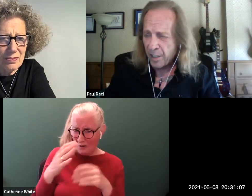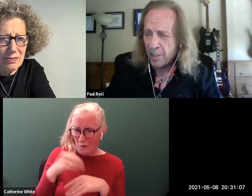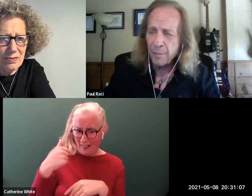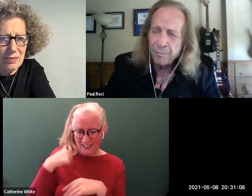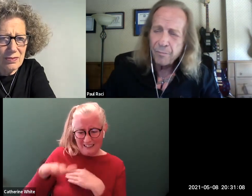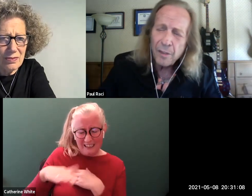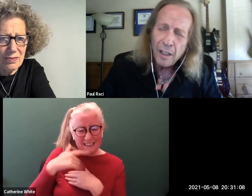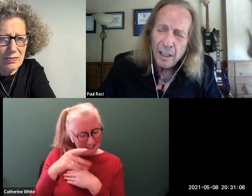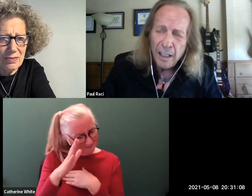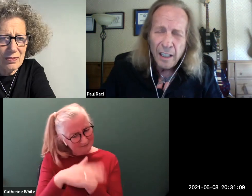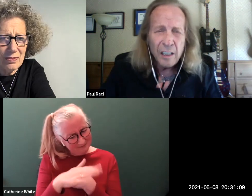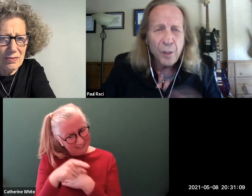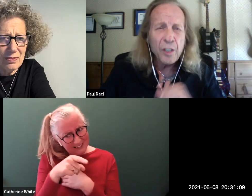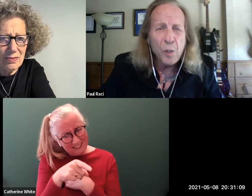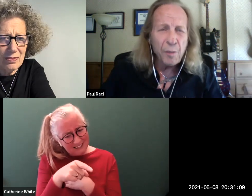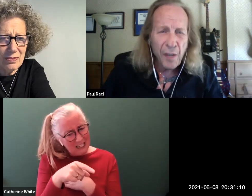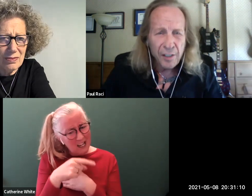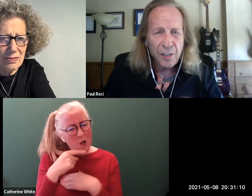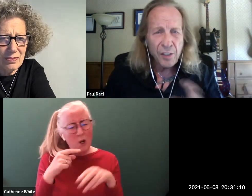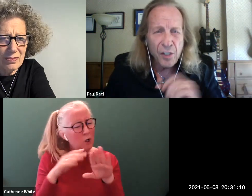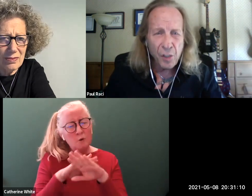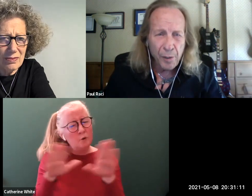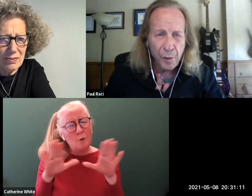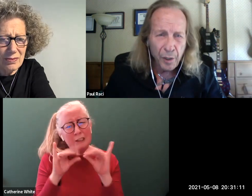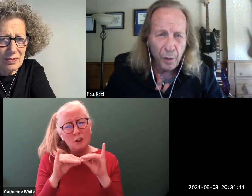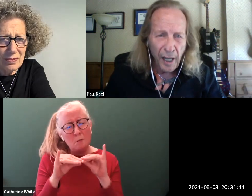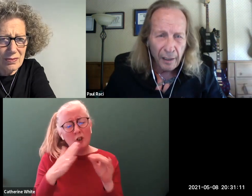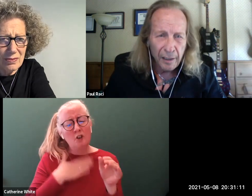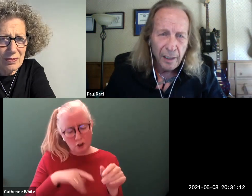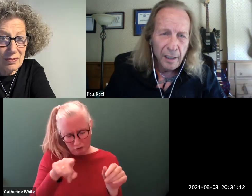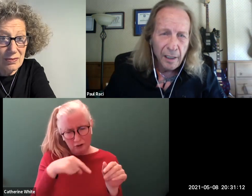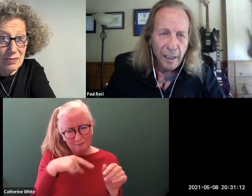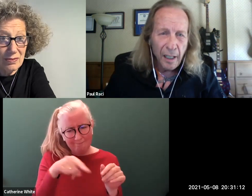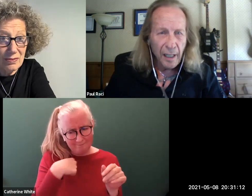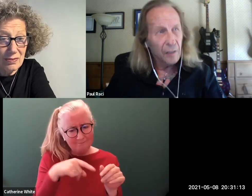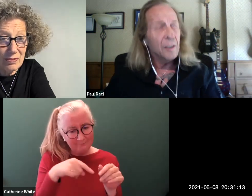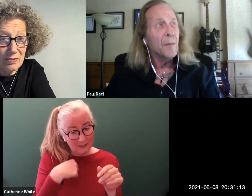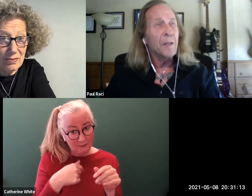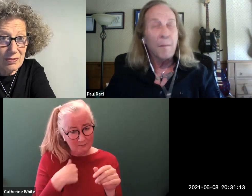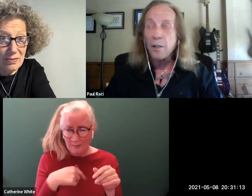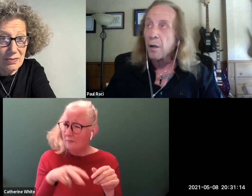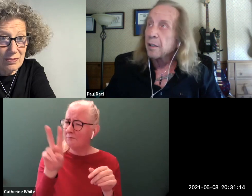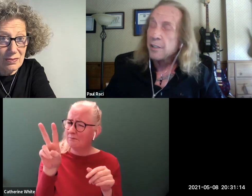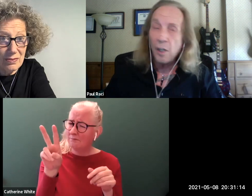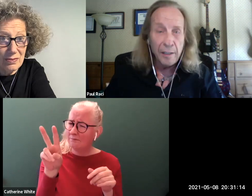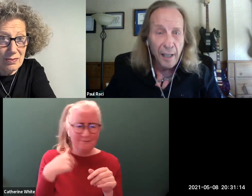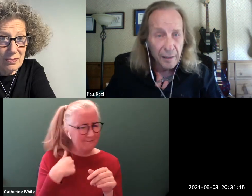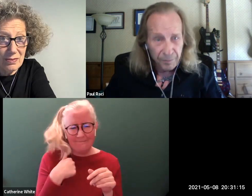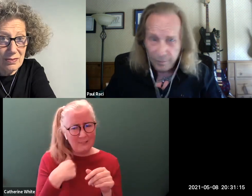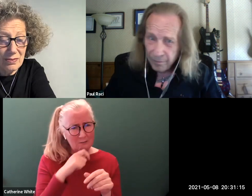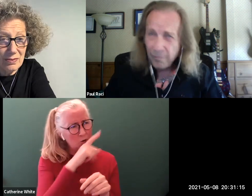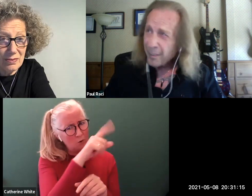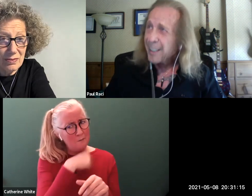He says, don't interpret this. This is just between you and I. And I look up at him. I tell my